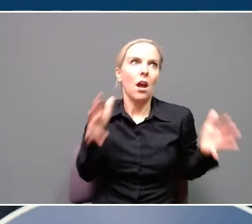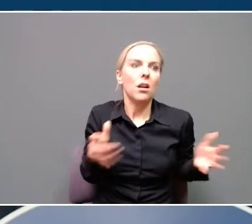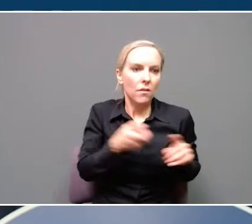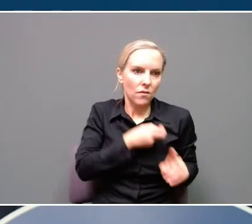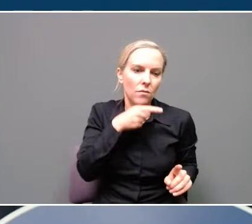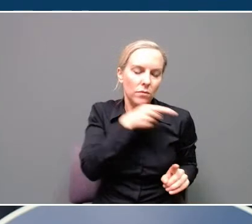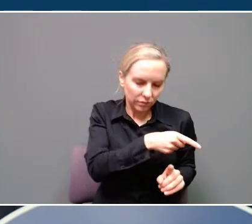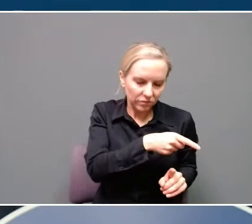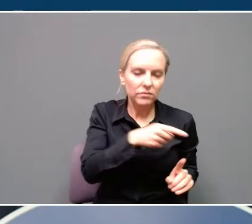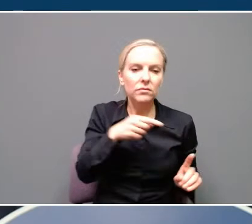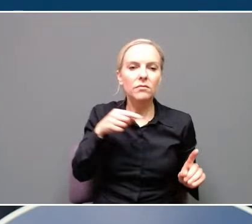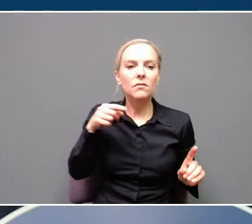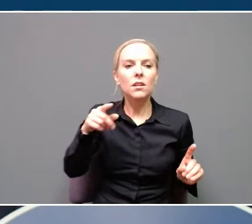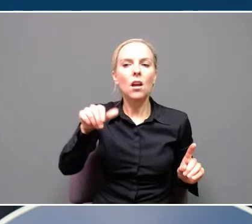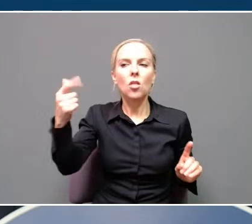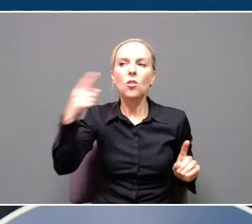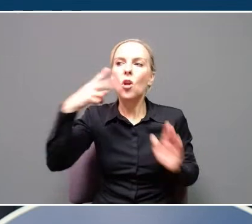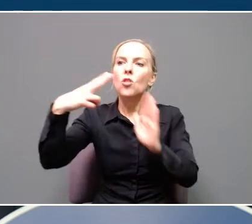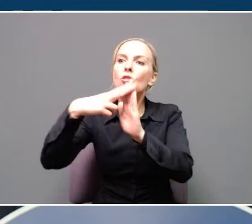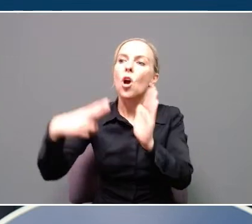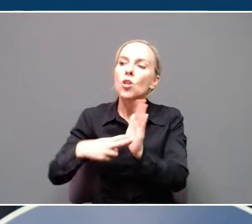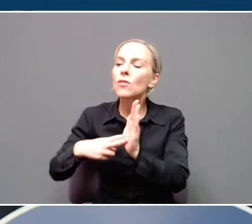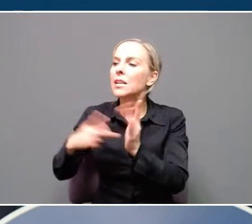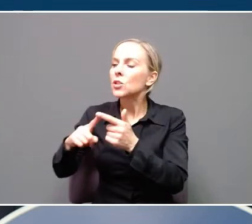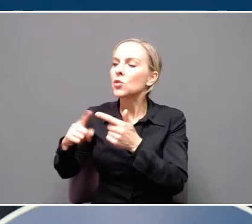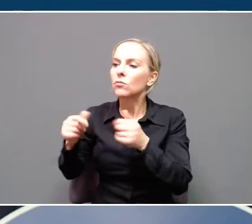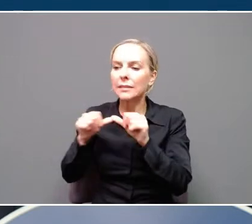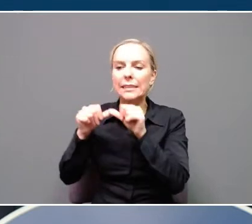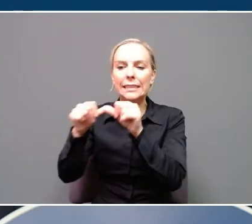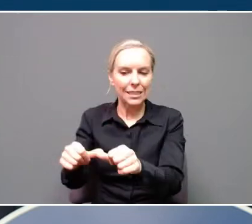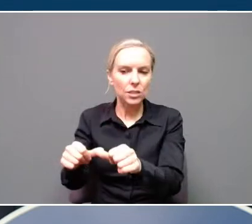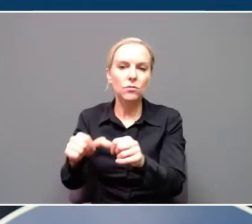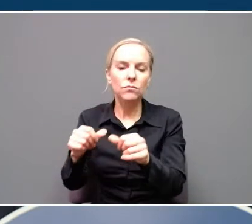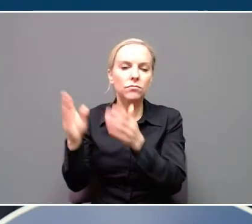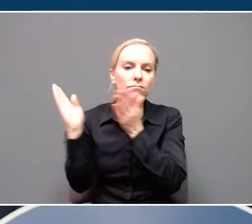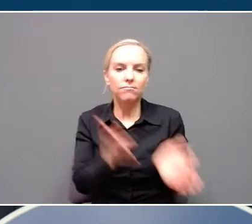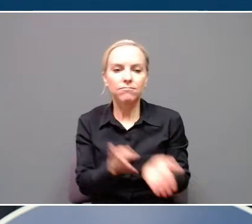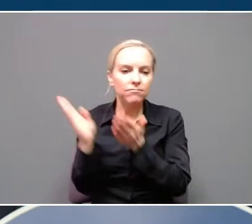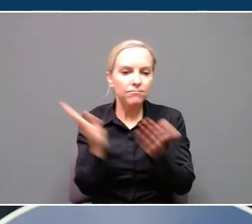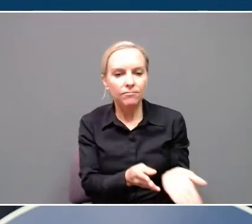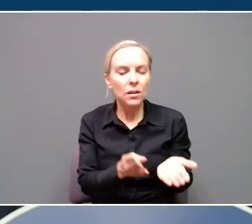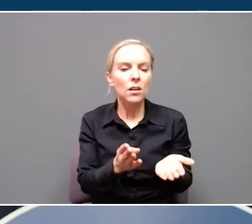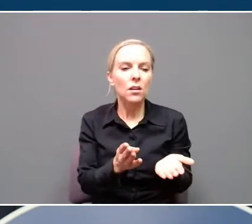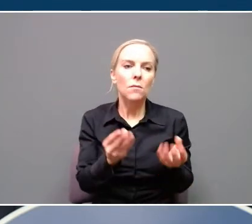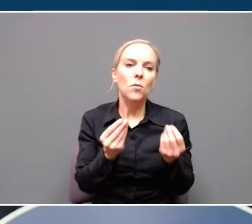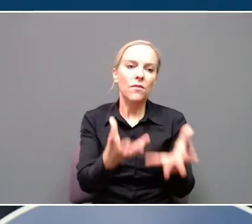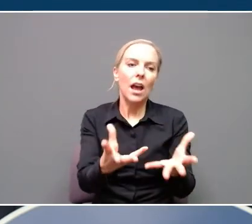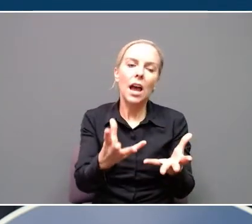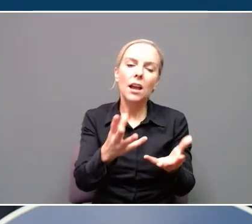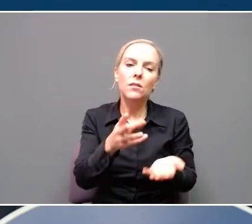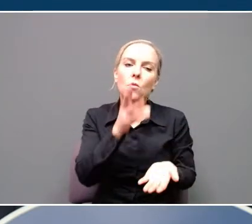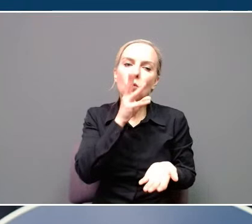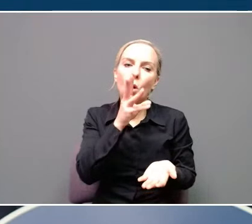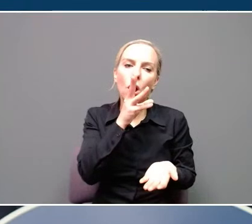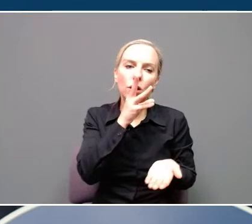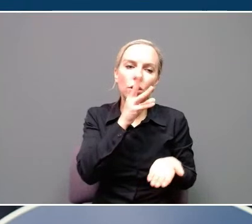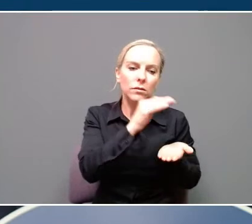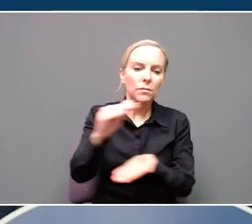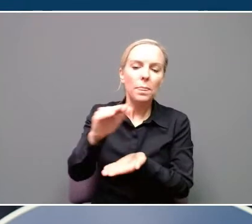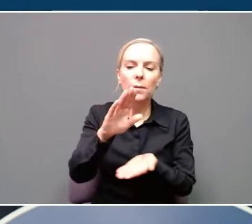other contracts where we're going to be able to continue to provide as much bottled water as needed. We're going to